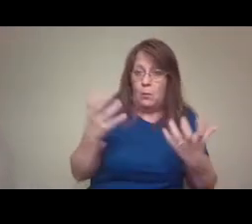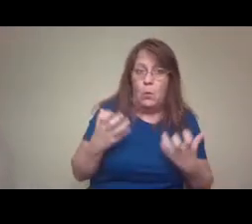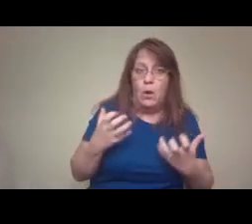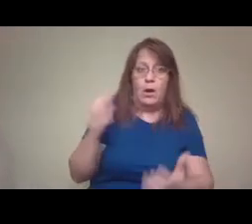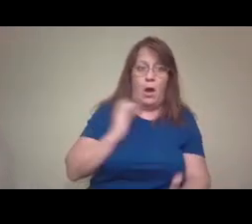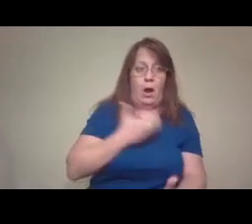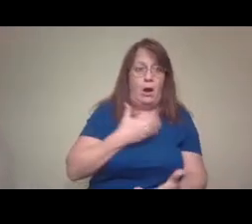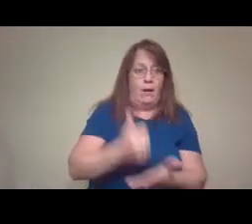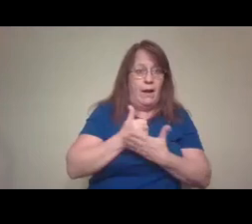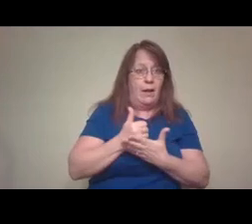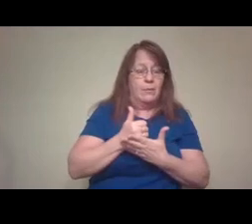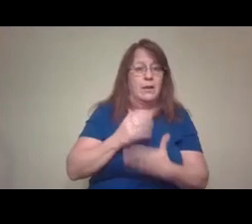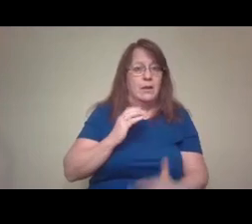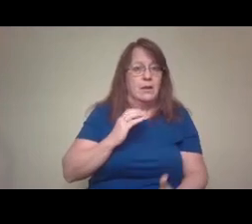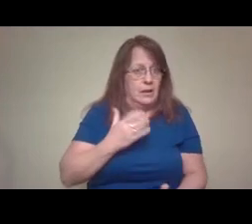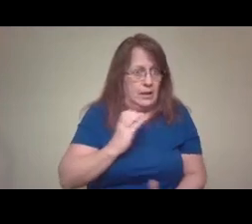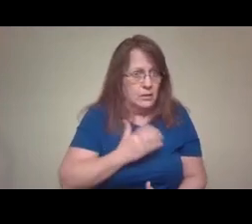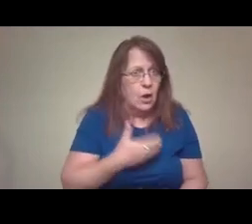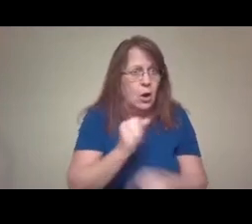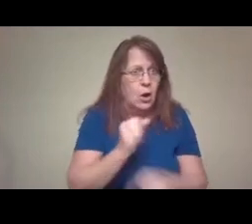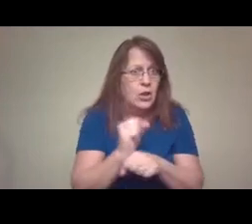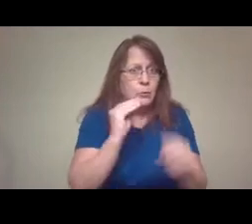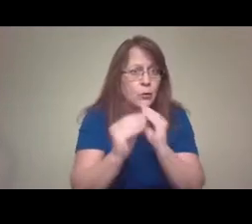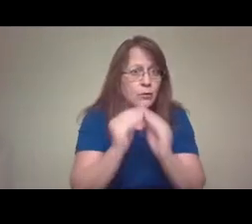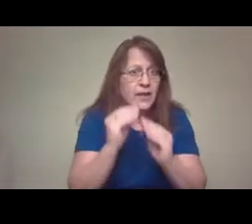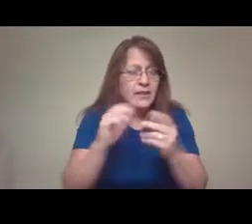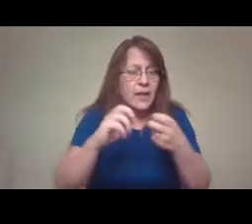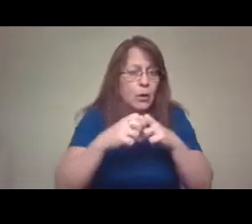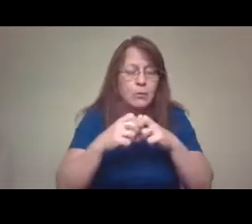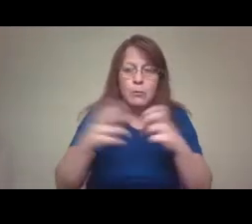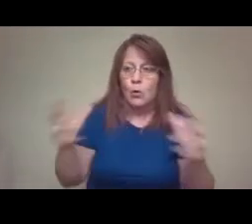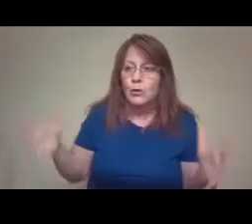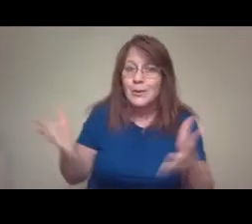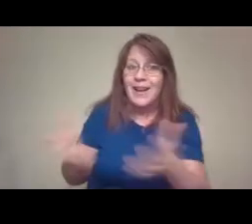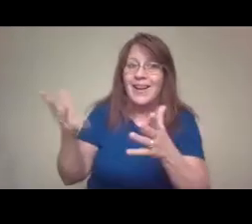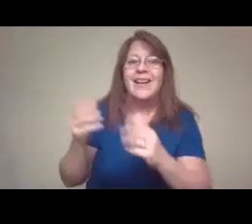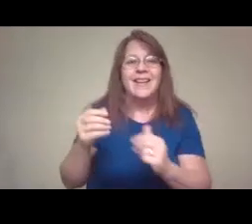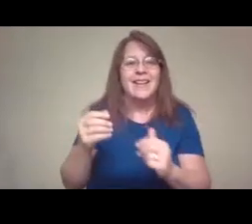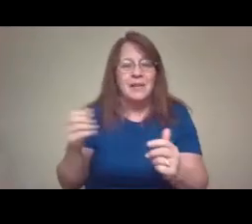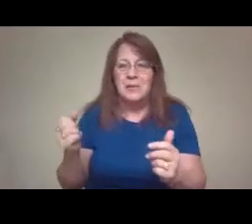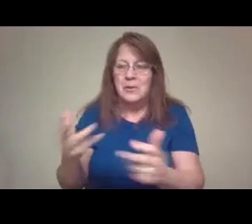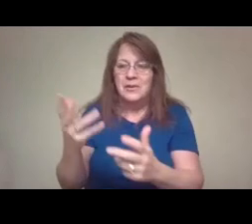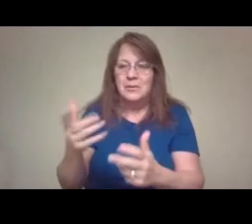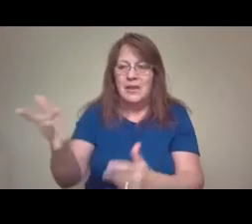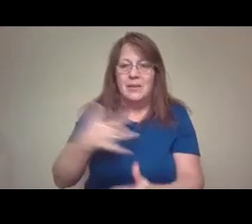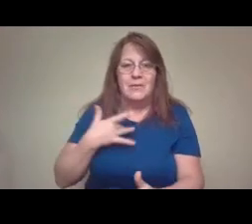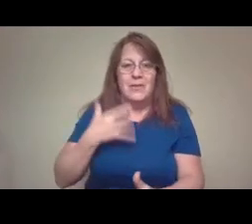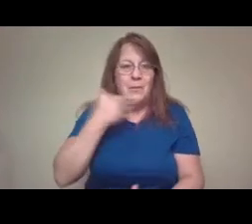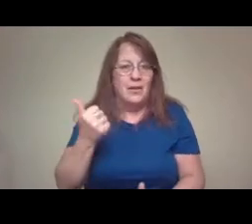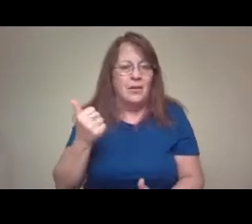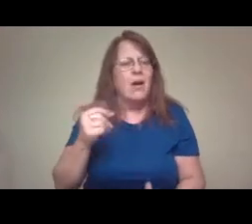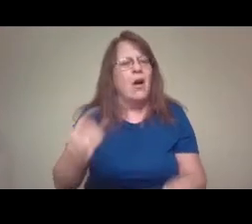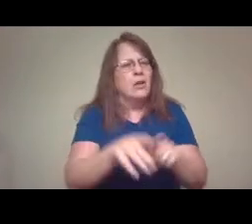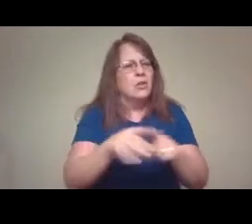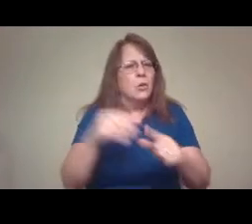feel that it's our duty to fix it, to fix that problem, or to cheer them up, or to make them feel better, especially as adults with